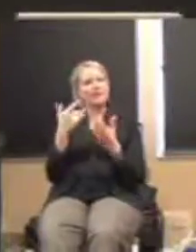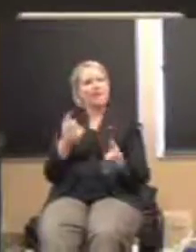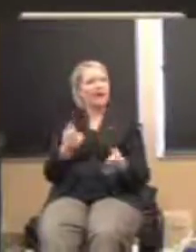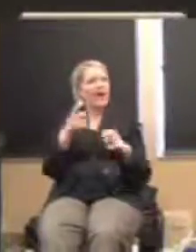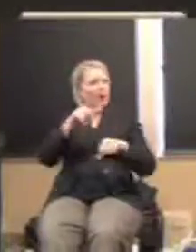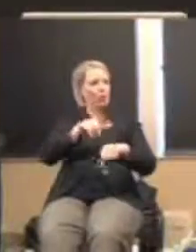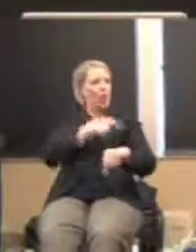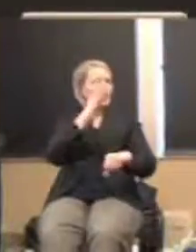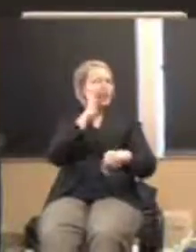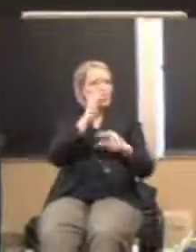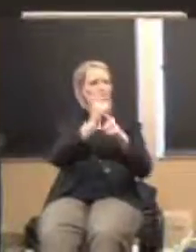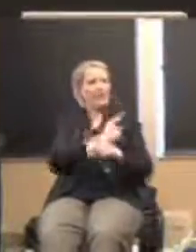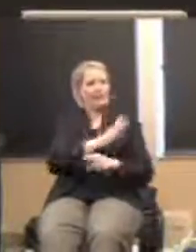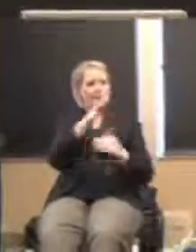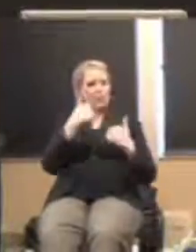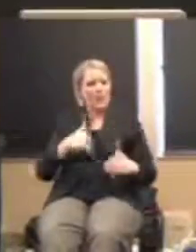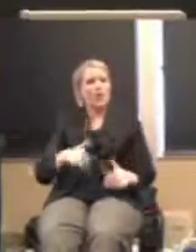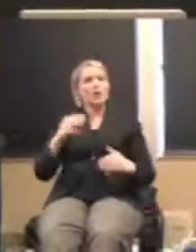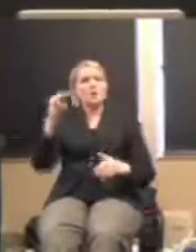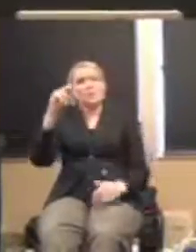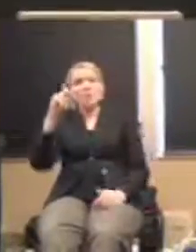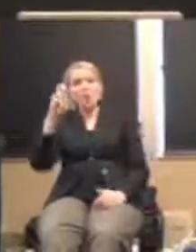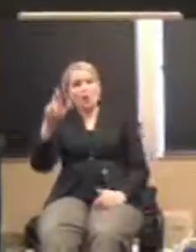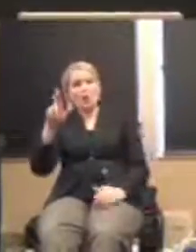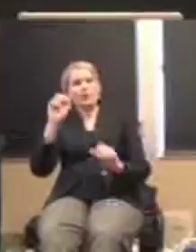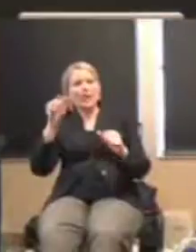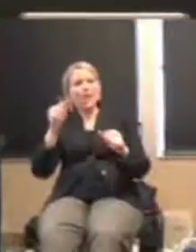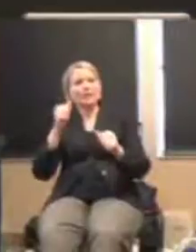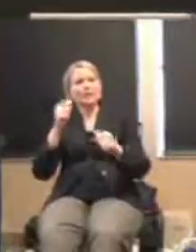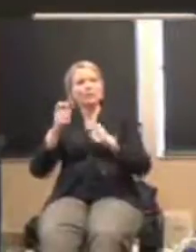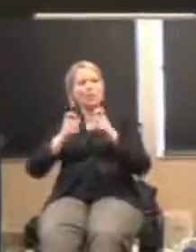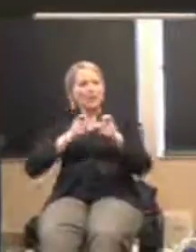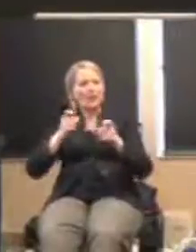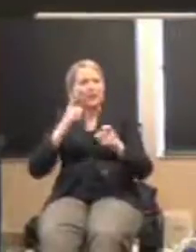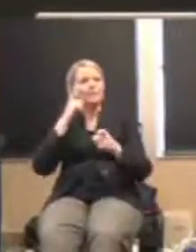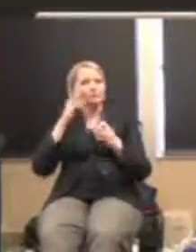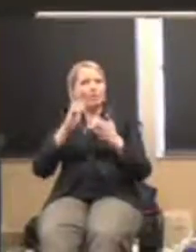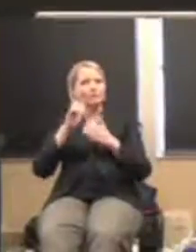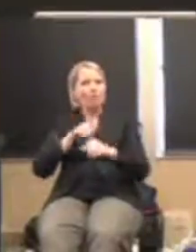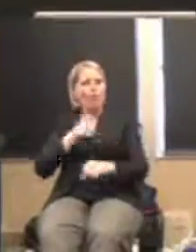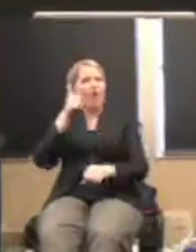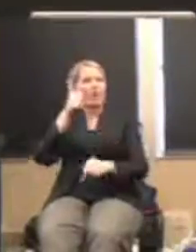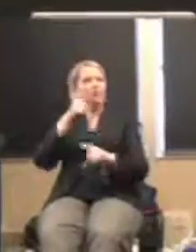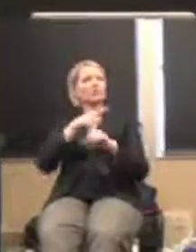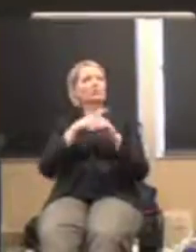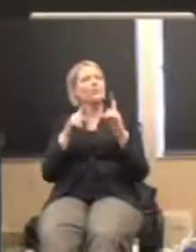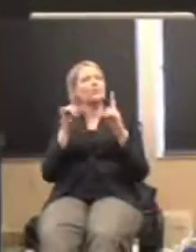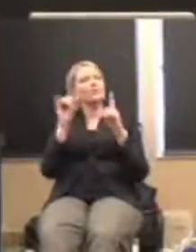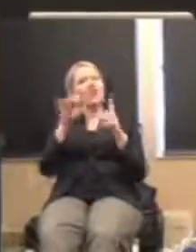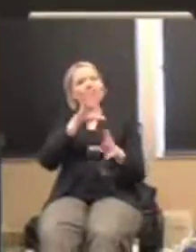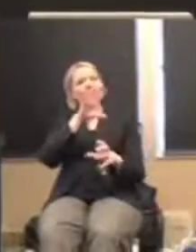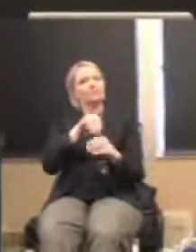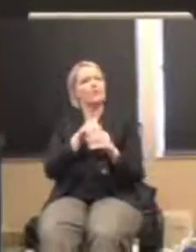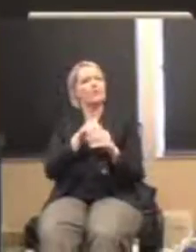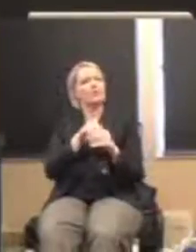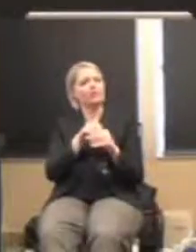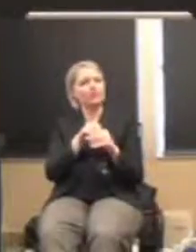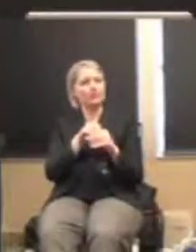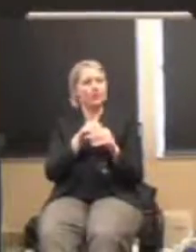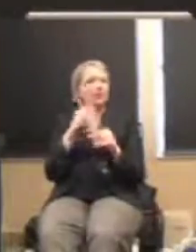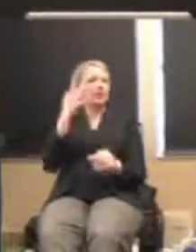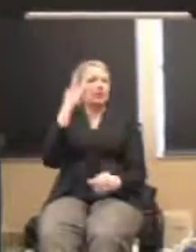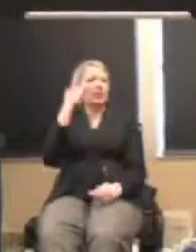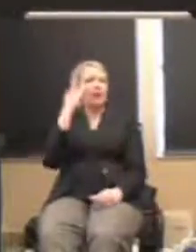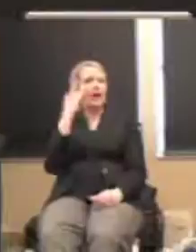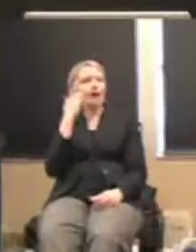you. Motor can regulate you for a lot longer period, but that's part of why don't make your